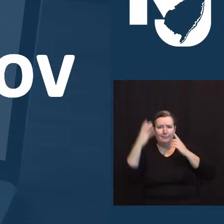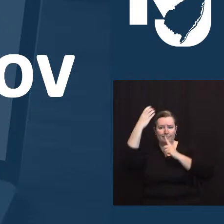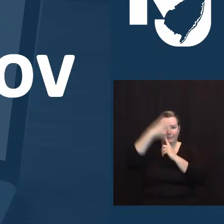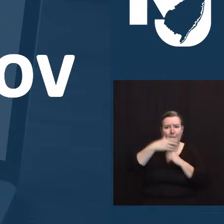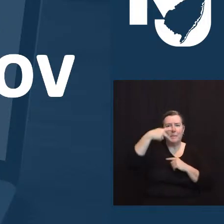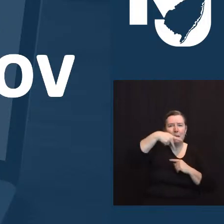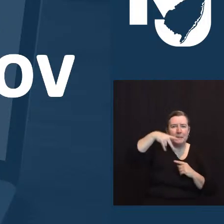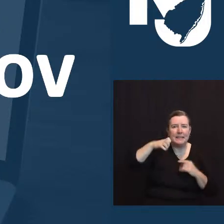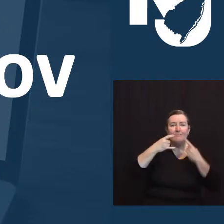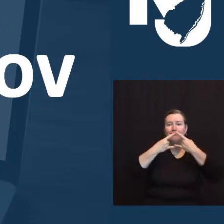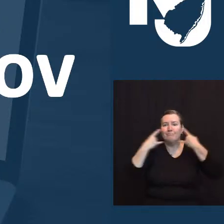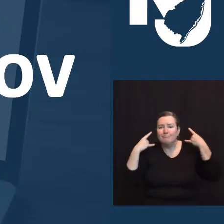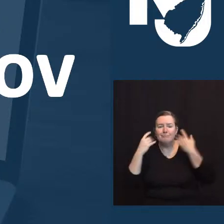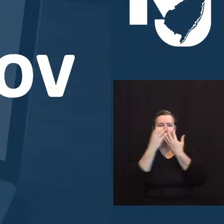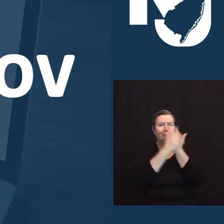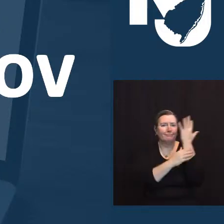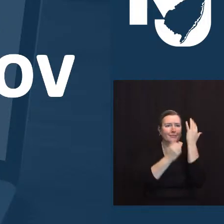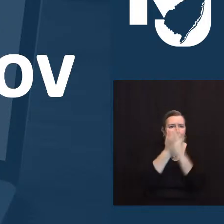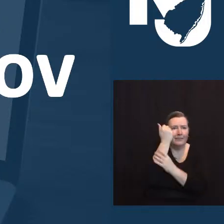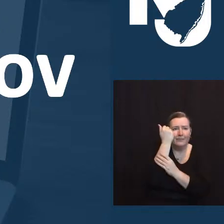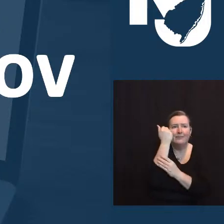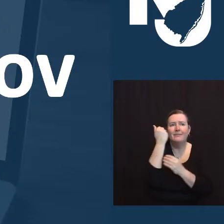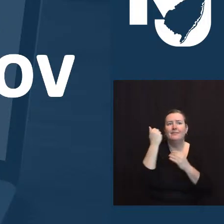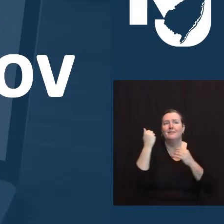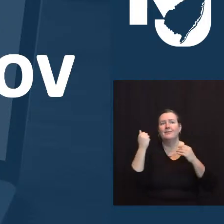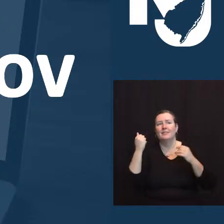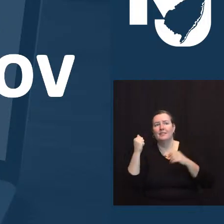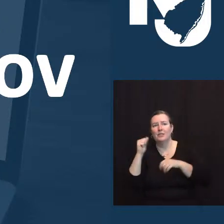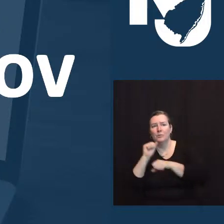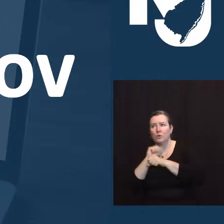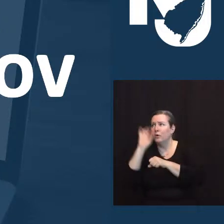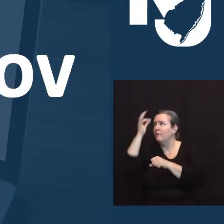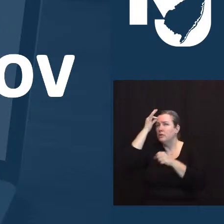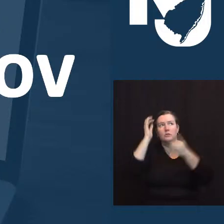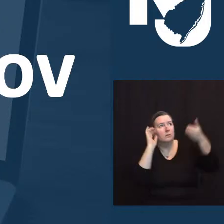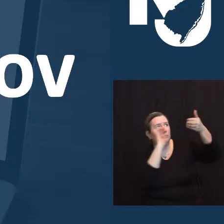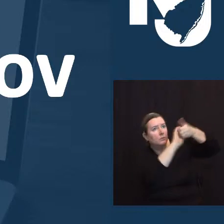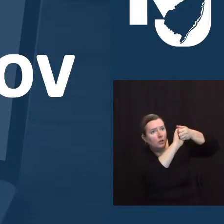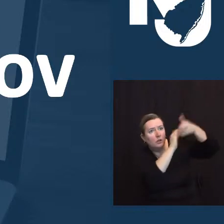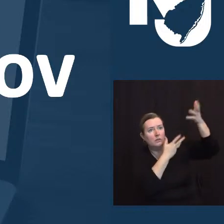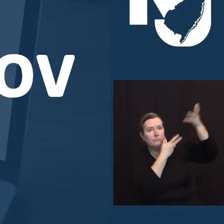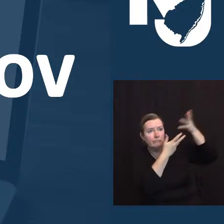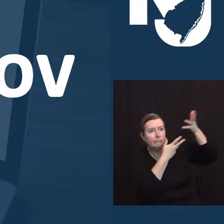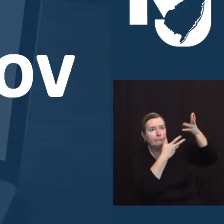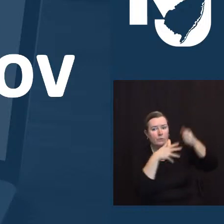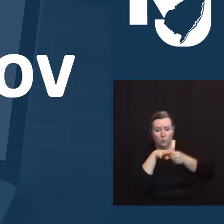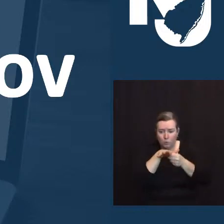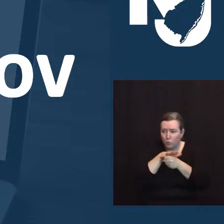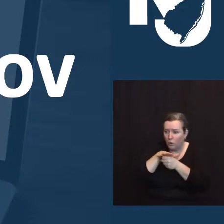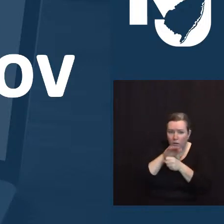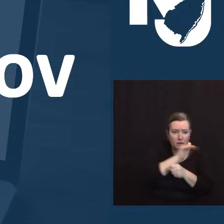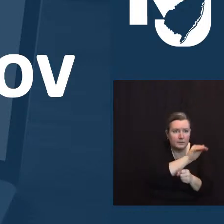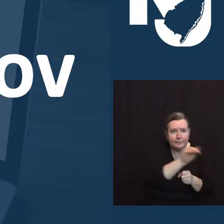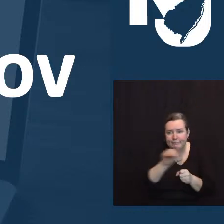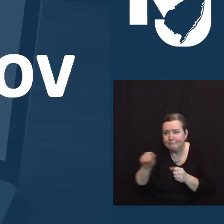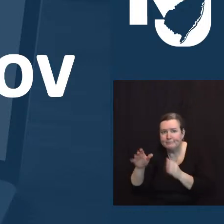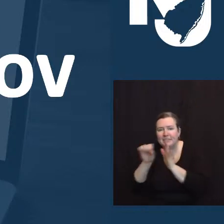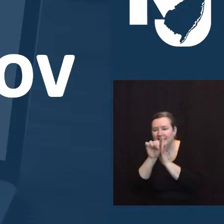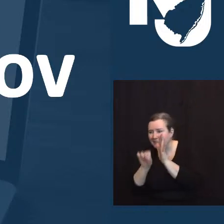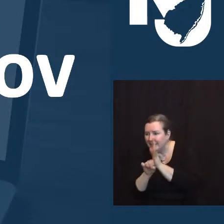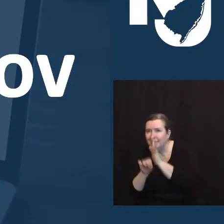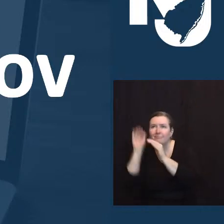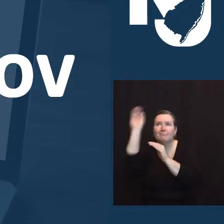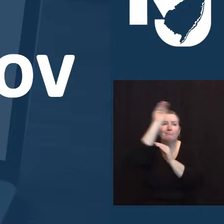have worked with our federal partners, with our sister states all across the country, with private sector leaders, philanthropists, and many